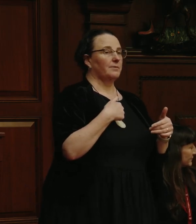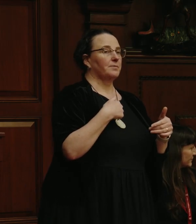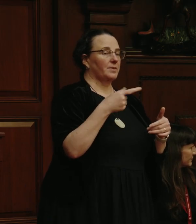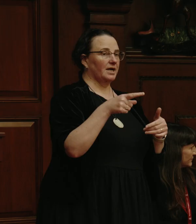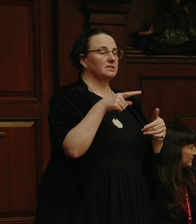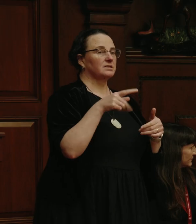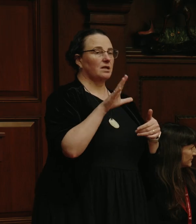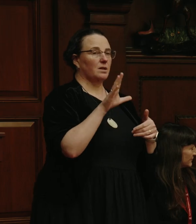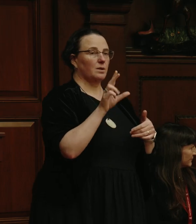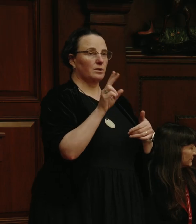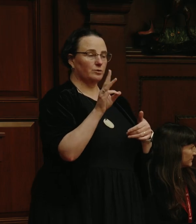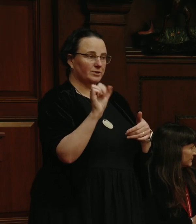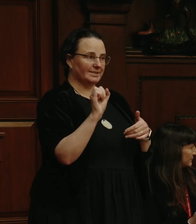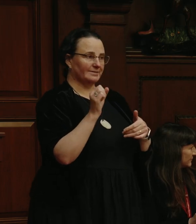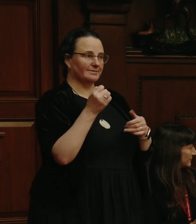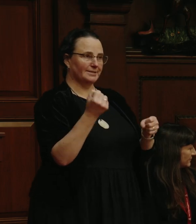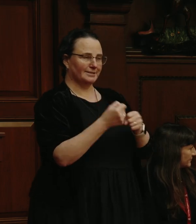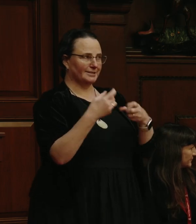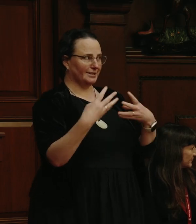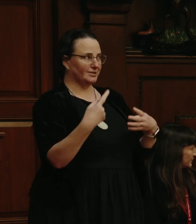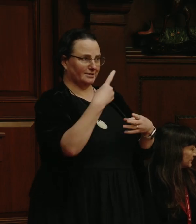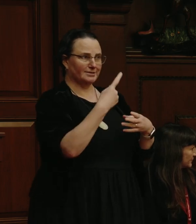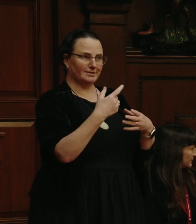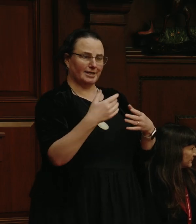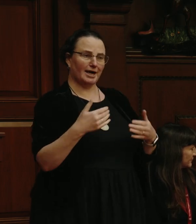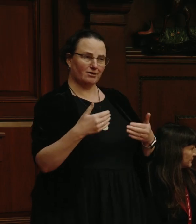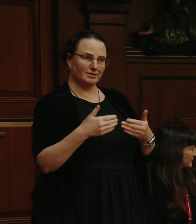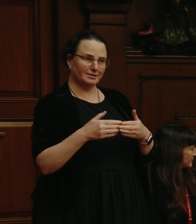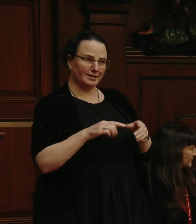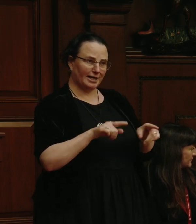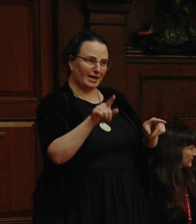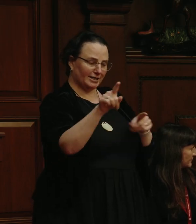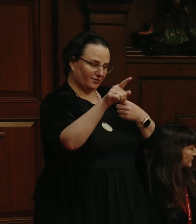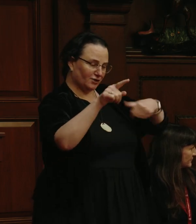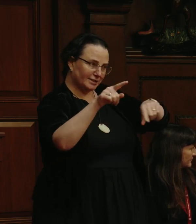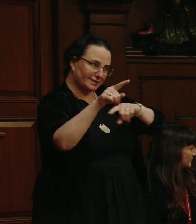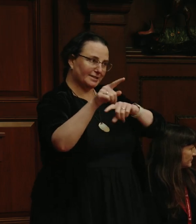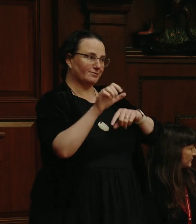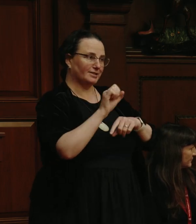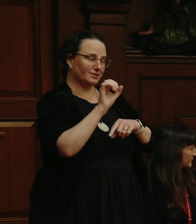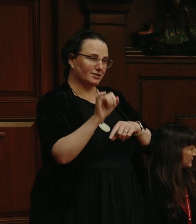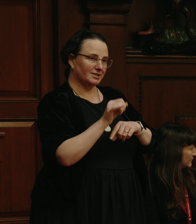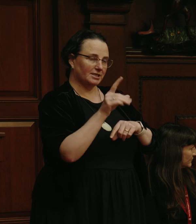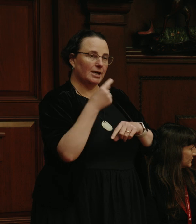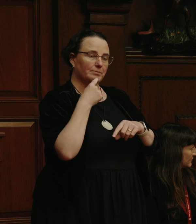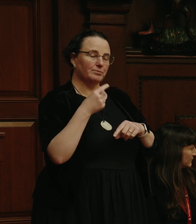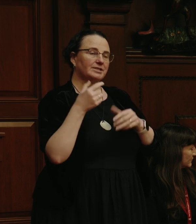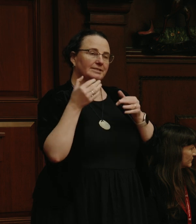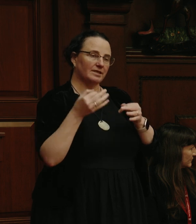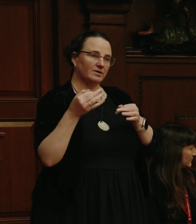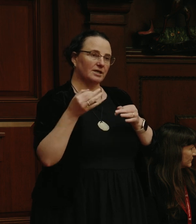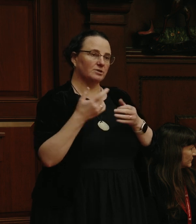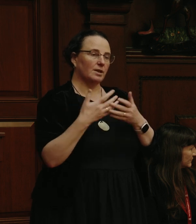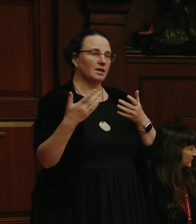data, because they are that bit ahead, and it does mirror a little bit Sjögren's. There's definitely a move towards what I do, a